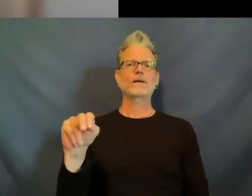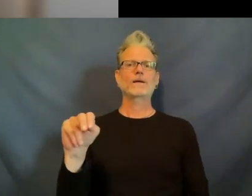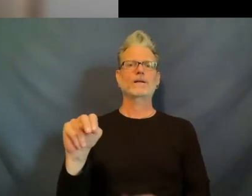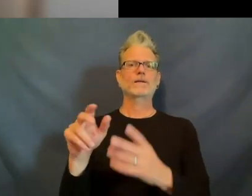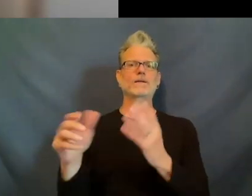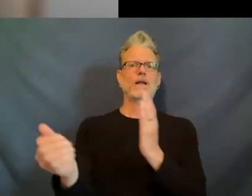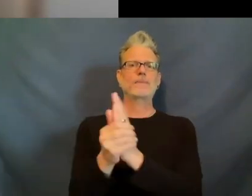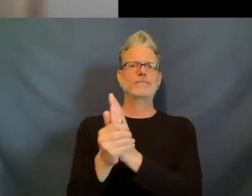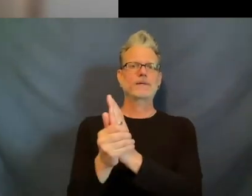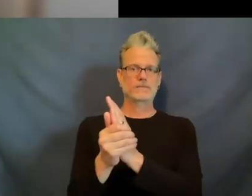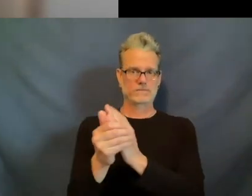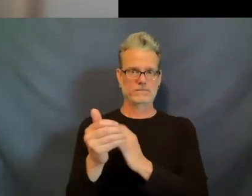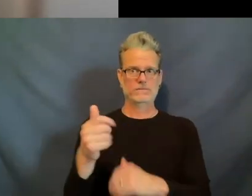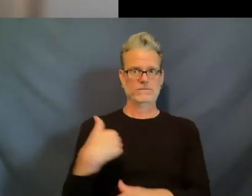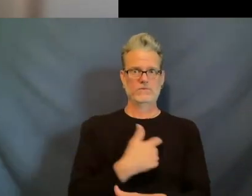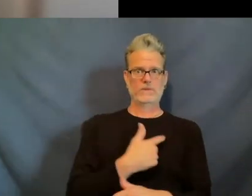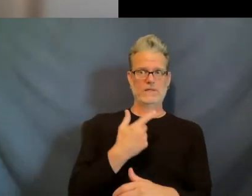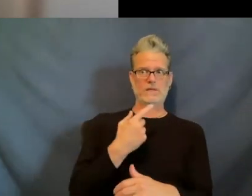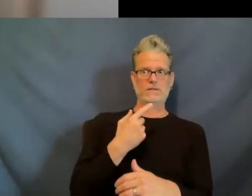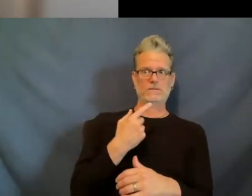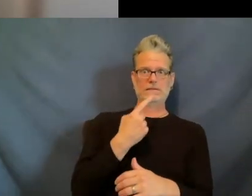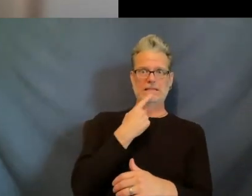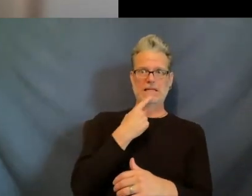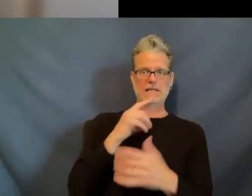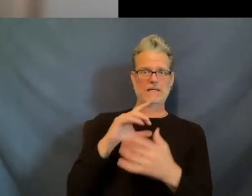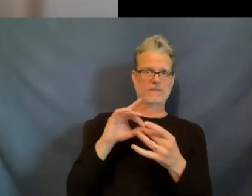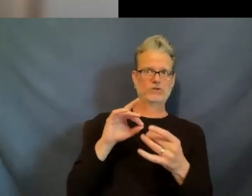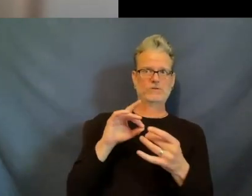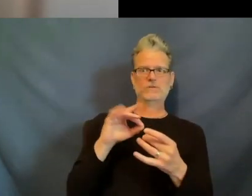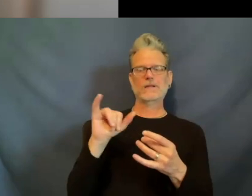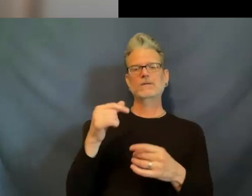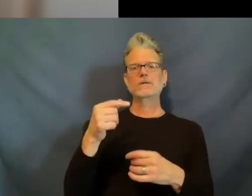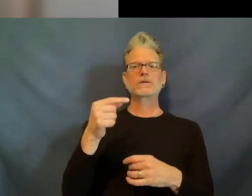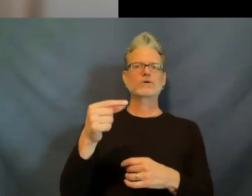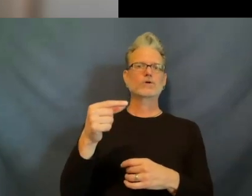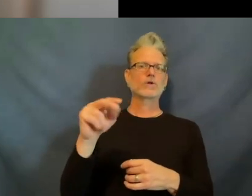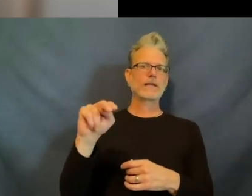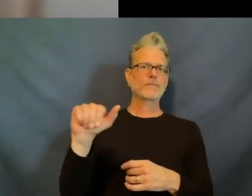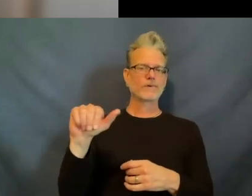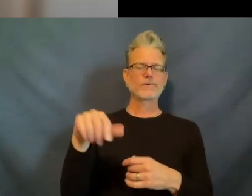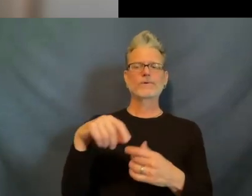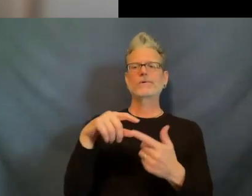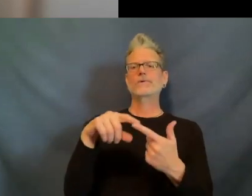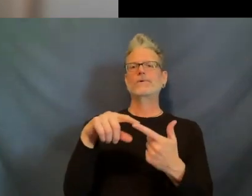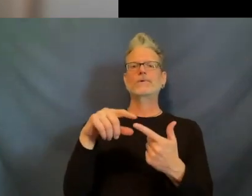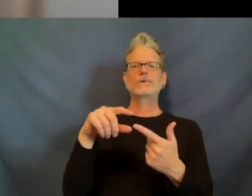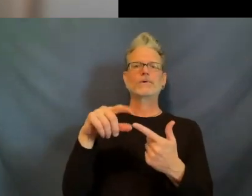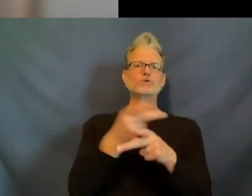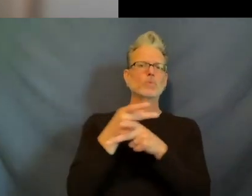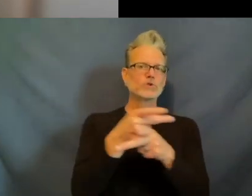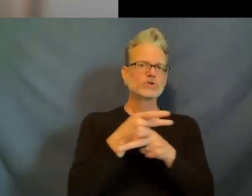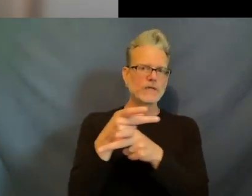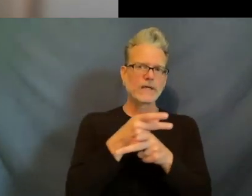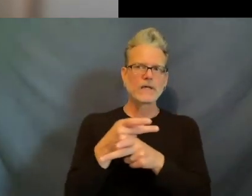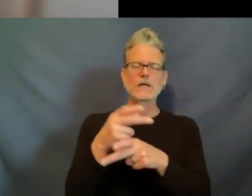we mentioned in relation to agreements like Good Neighbor and Stewardship Authority and participating agreements.